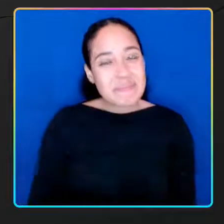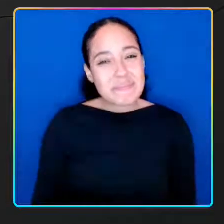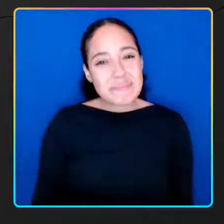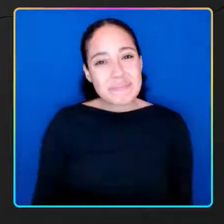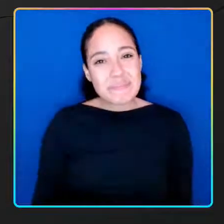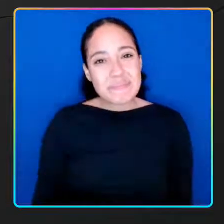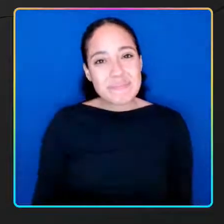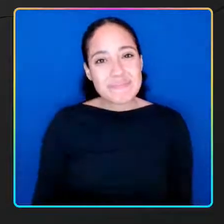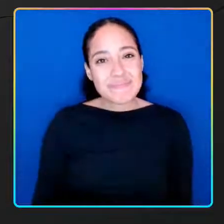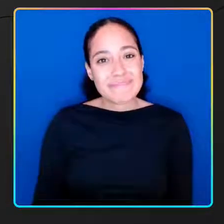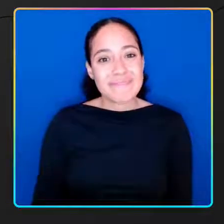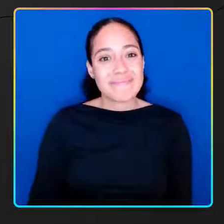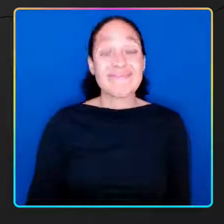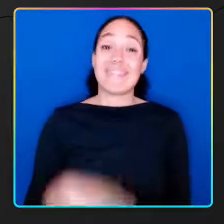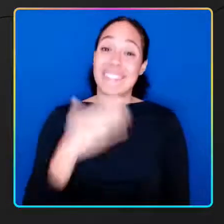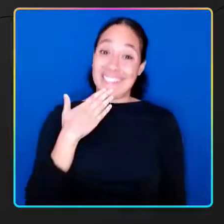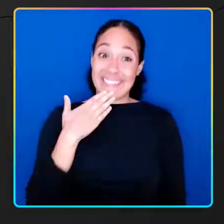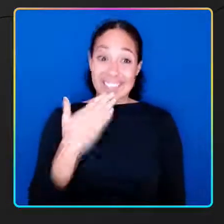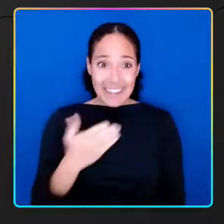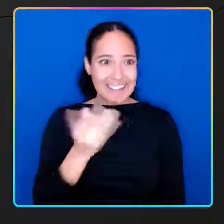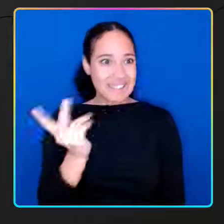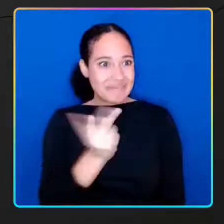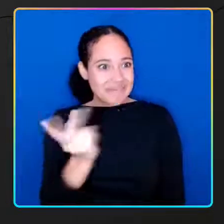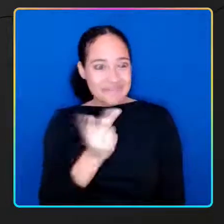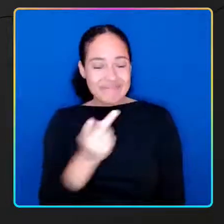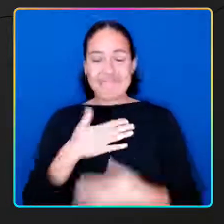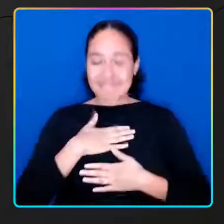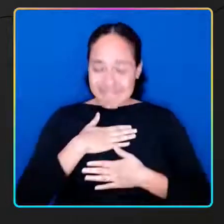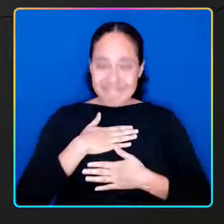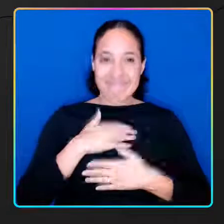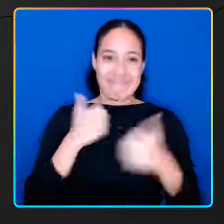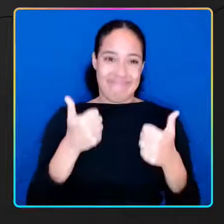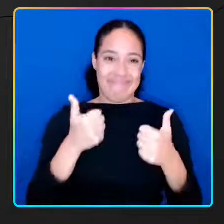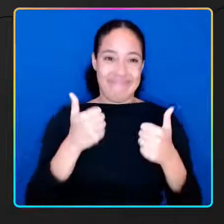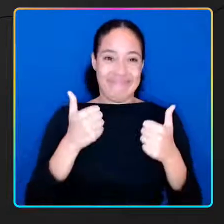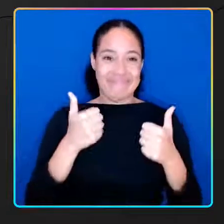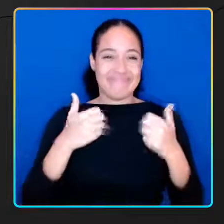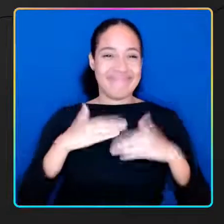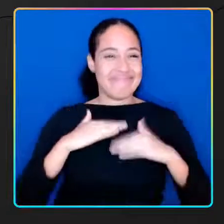you so much, Amy and Henk, for having me on the show. It was fun.